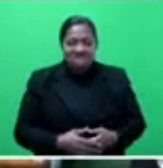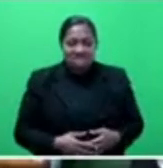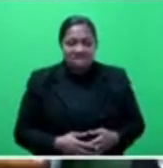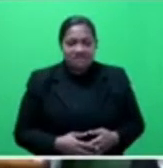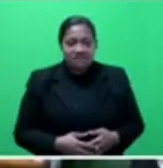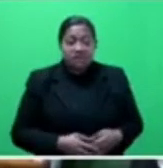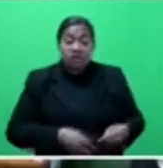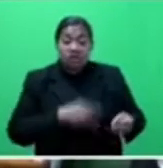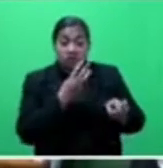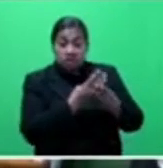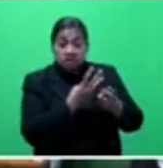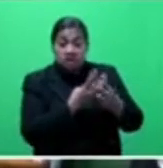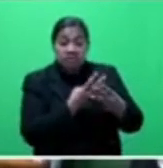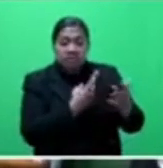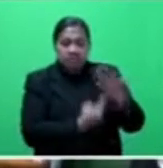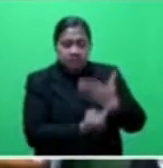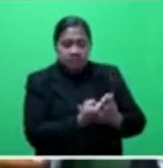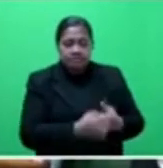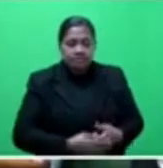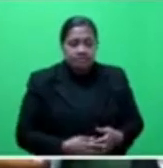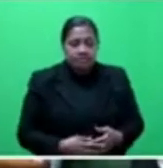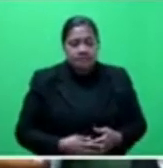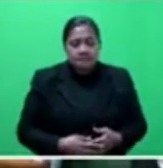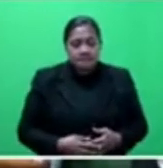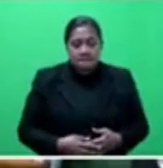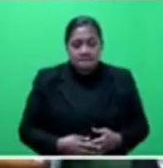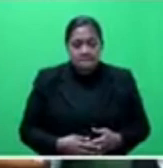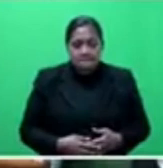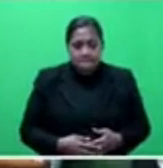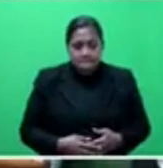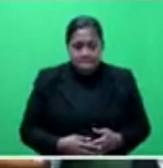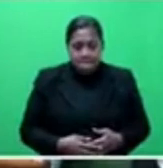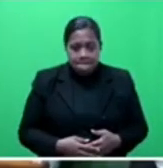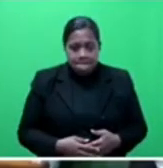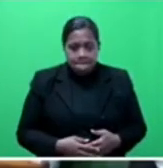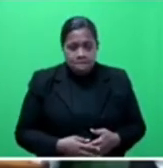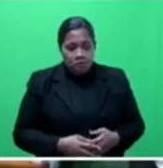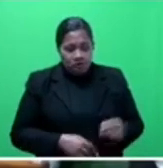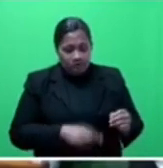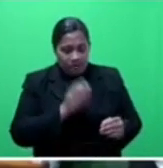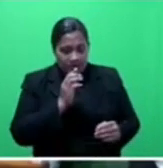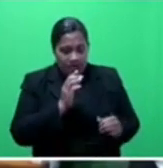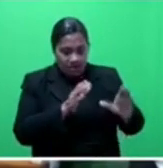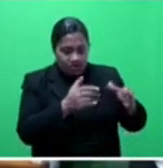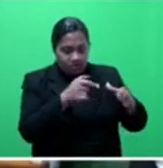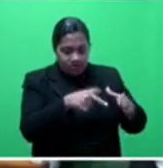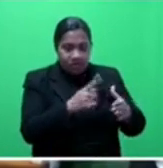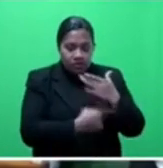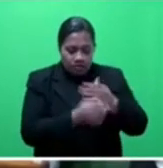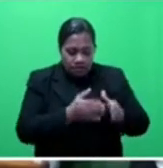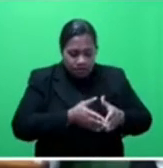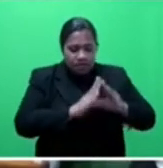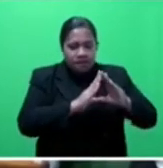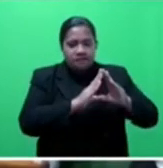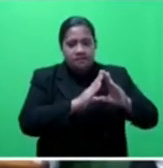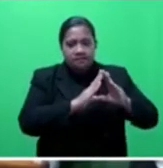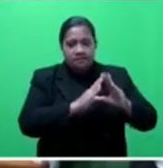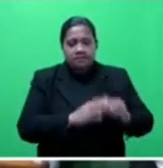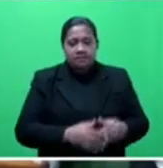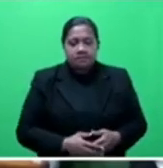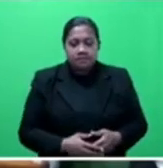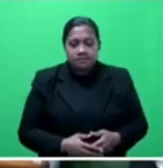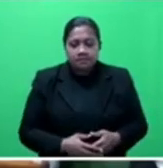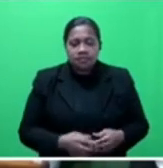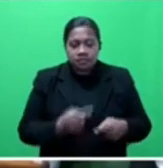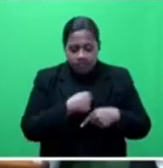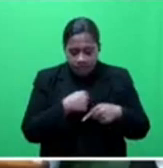SODELPA, therefore, was one of the handful that had the political guts to re-establish itself. And we did